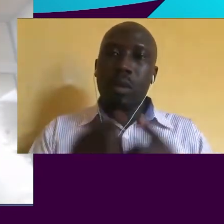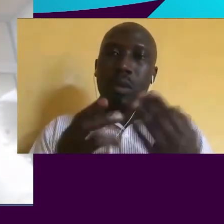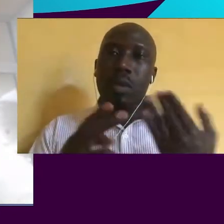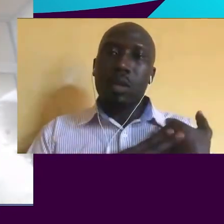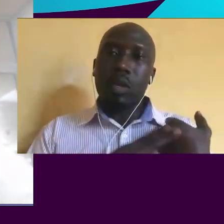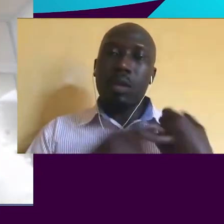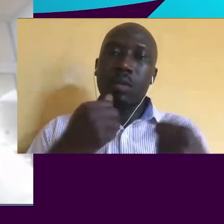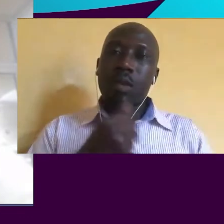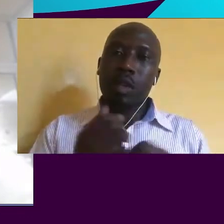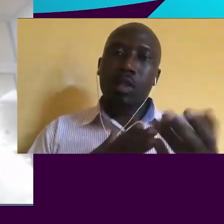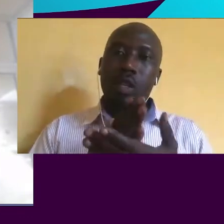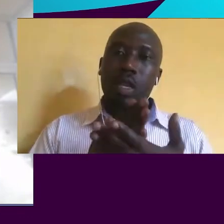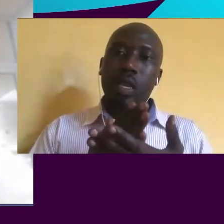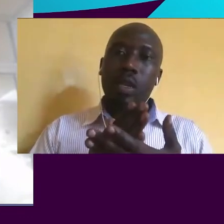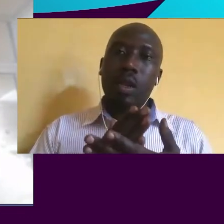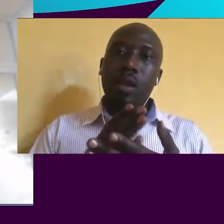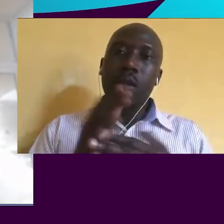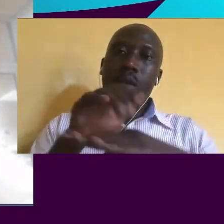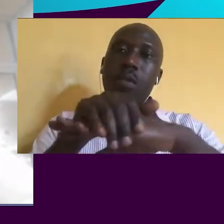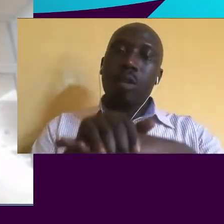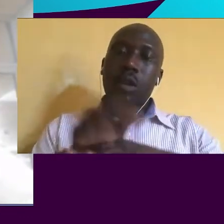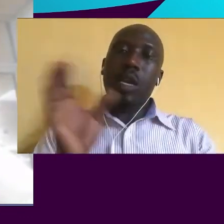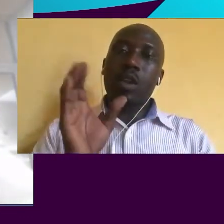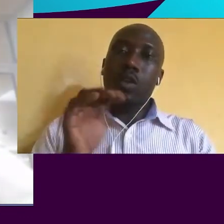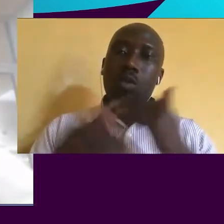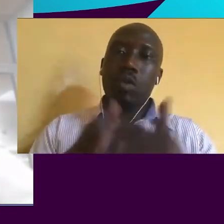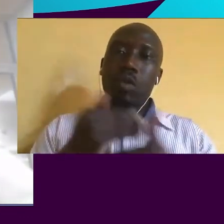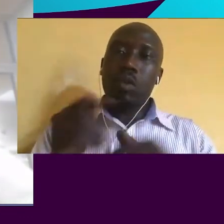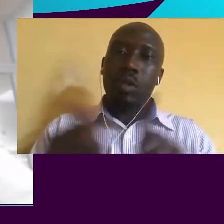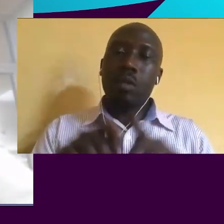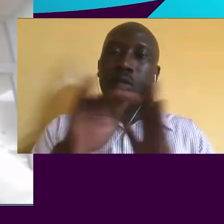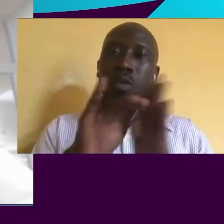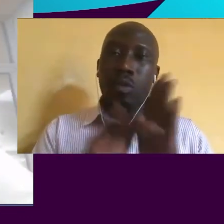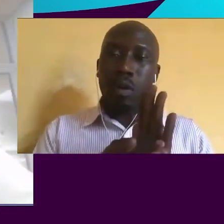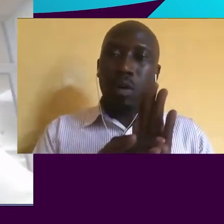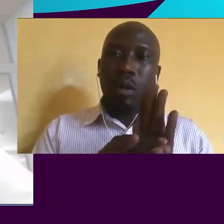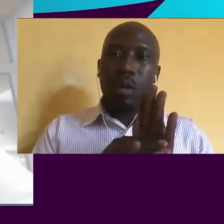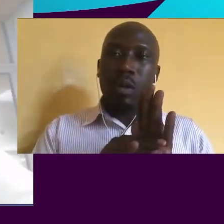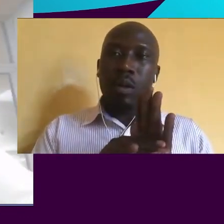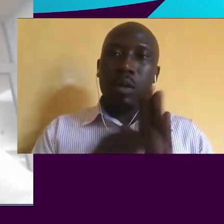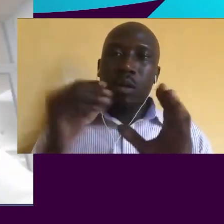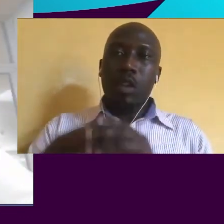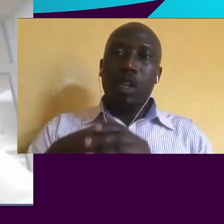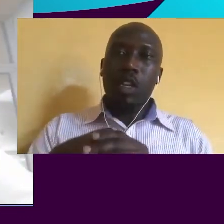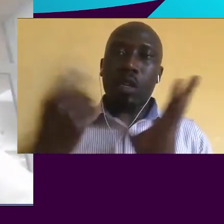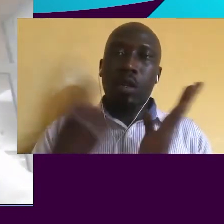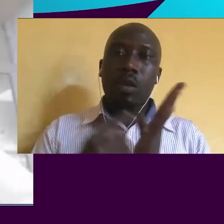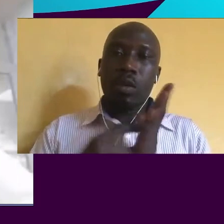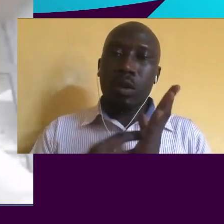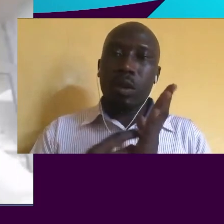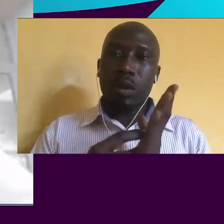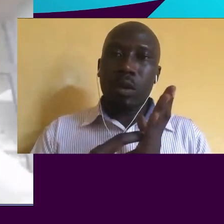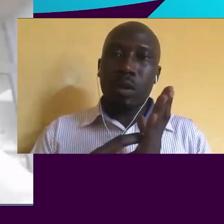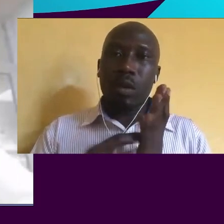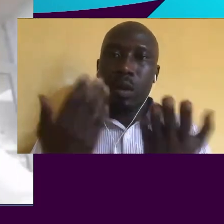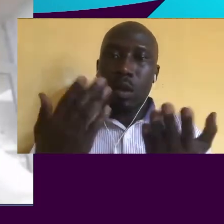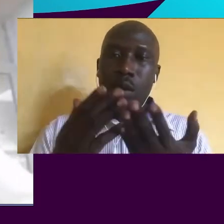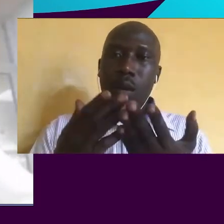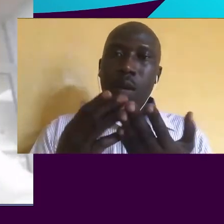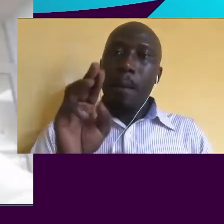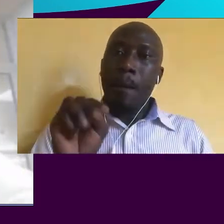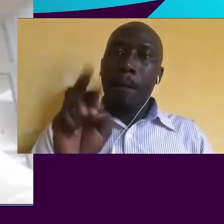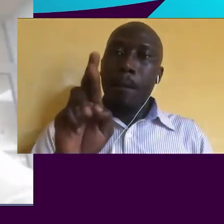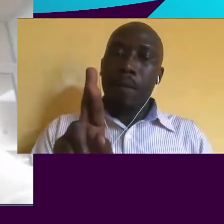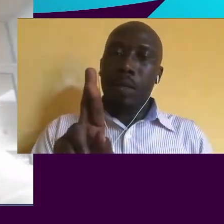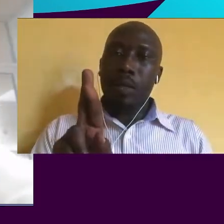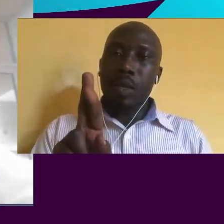Council continue to do this kind of programs in Uganda. Mr. Chilufya Besa,